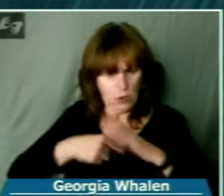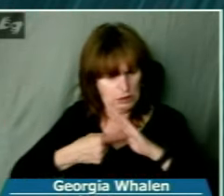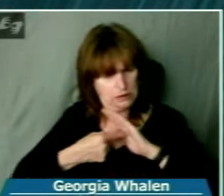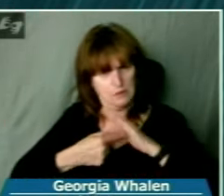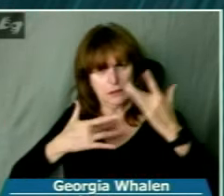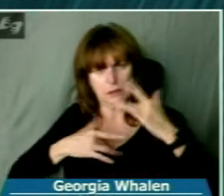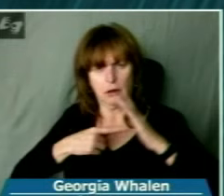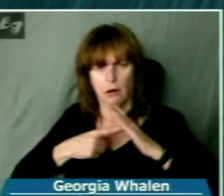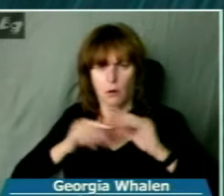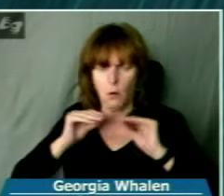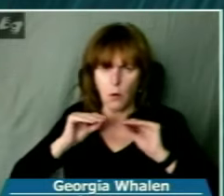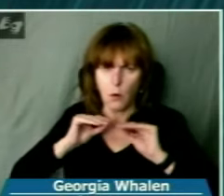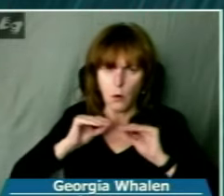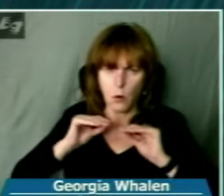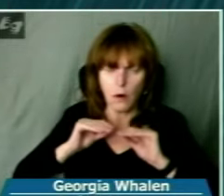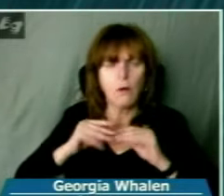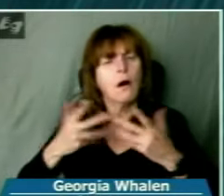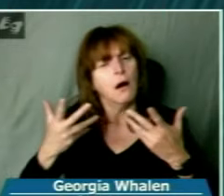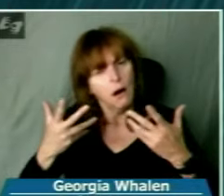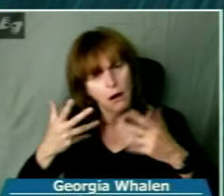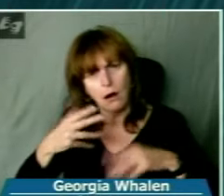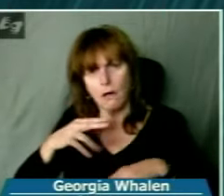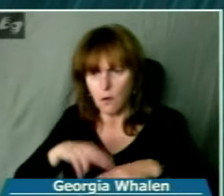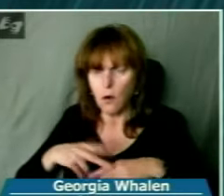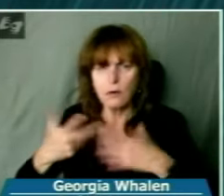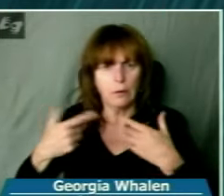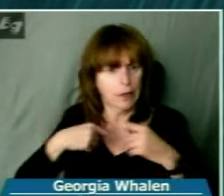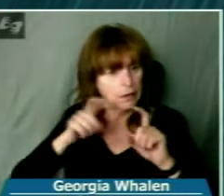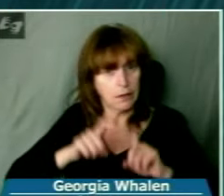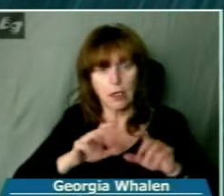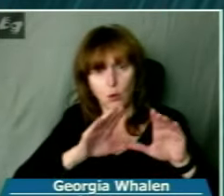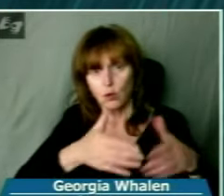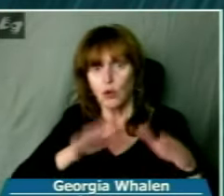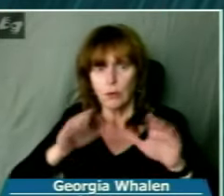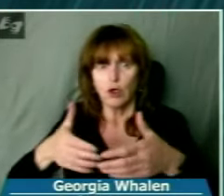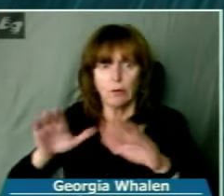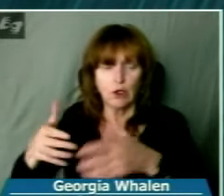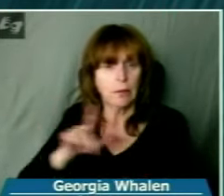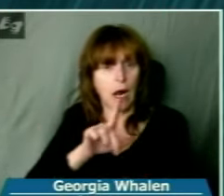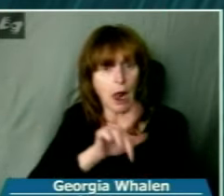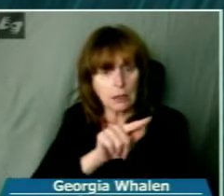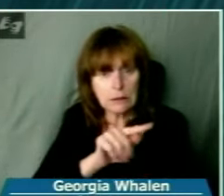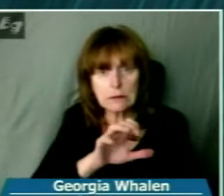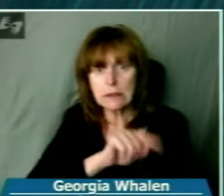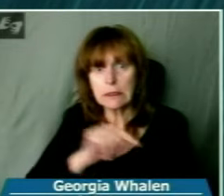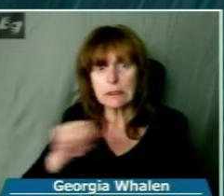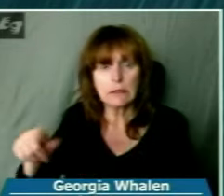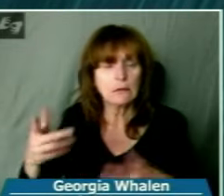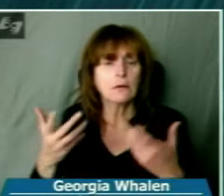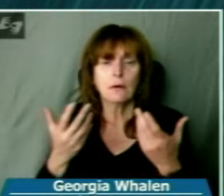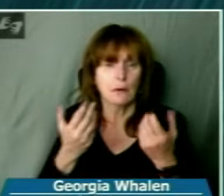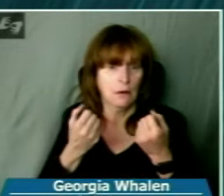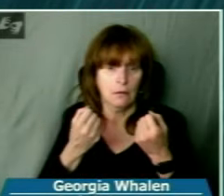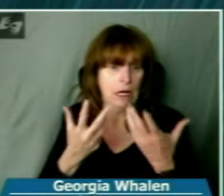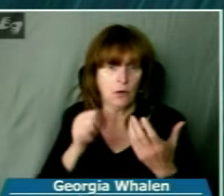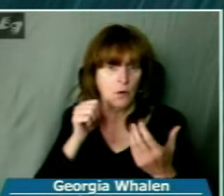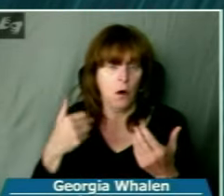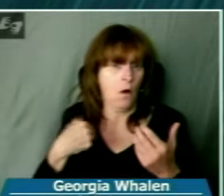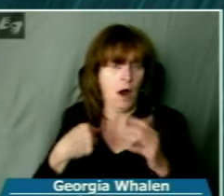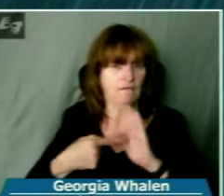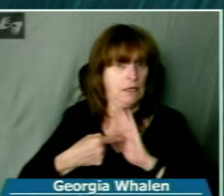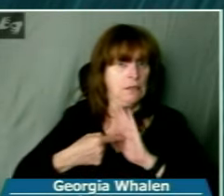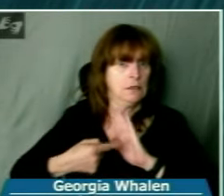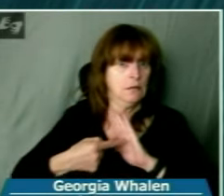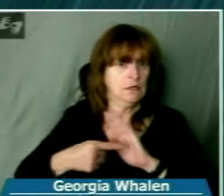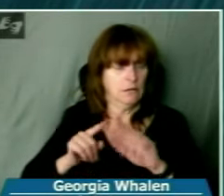testing in long-term care homes. So, most of the tests we were doing were on people who didn't have any symptoms. And although they would see a run of